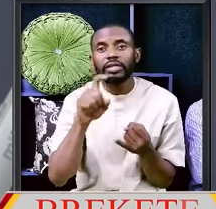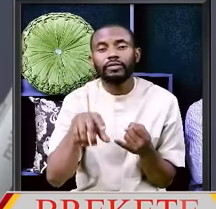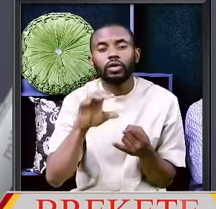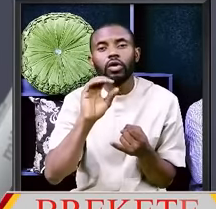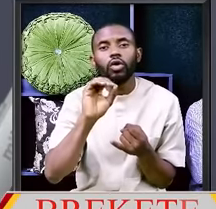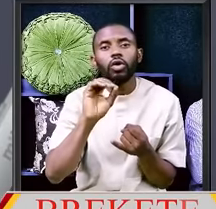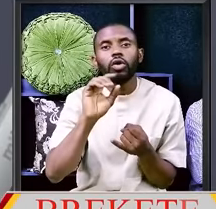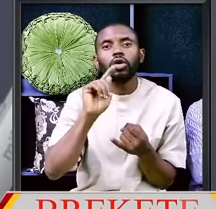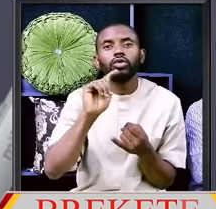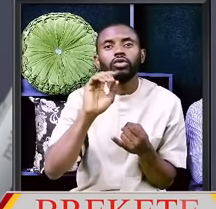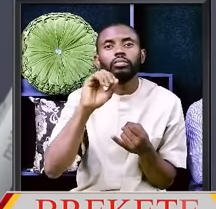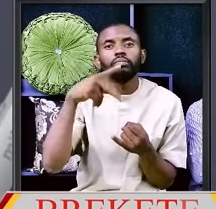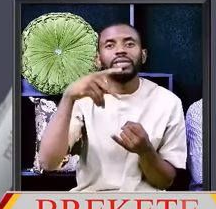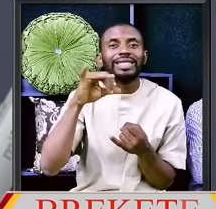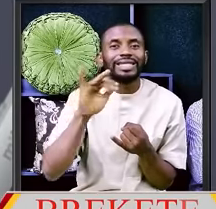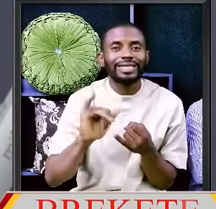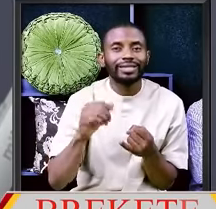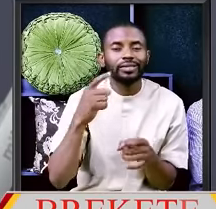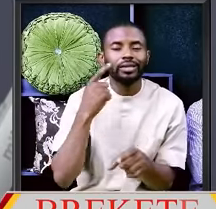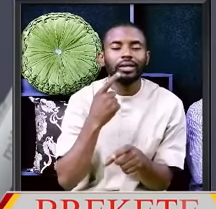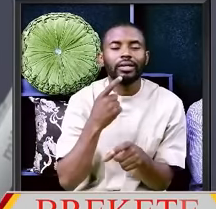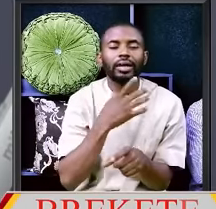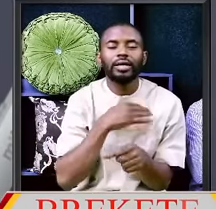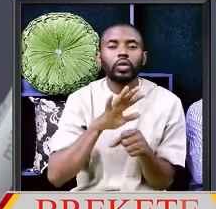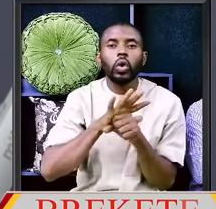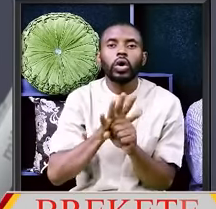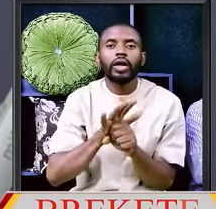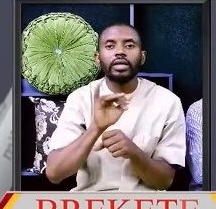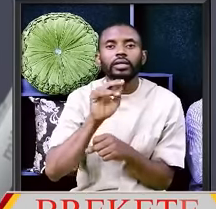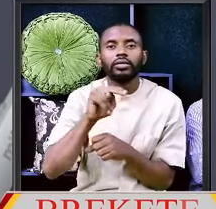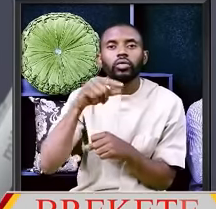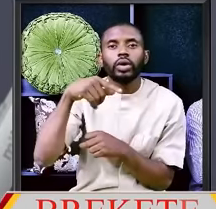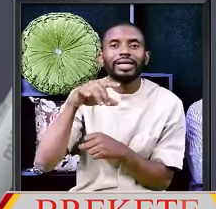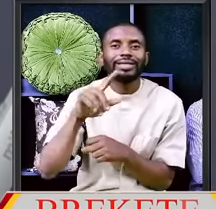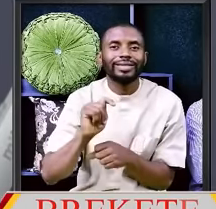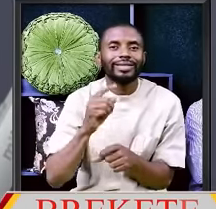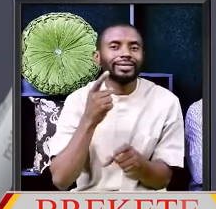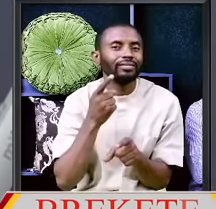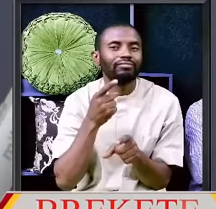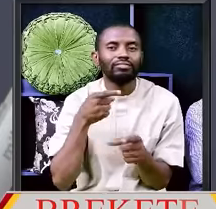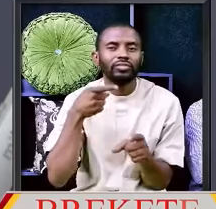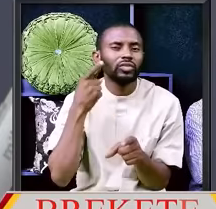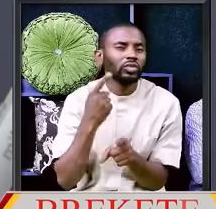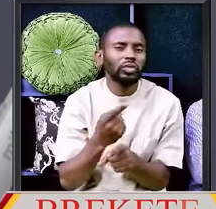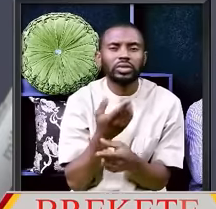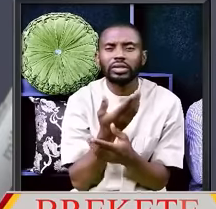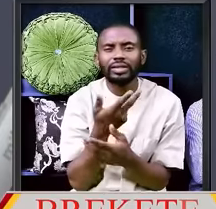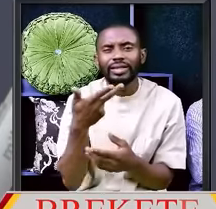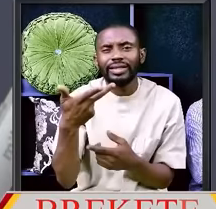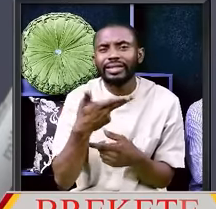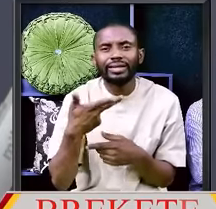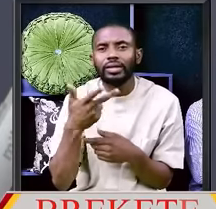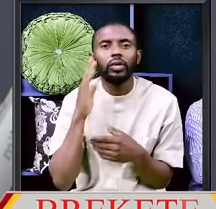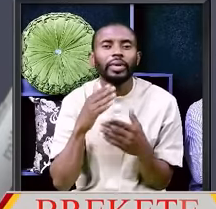autopsy, and we are asking for coroner's inquest. These are the things that will lead to